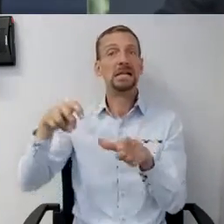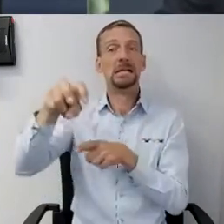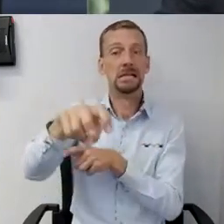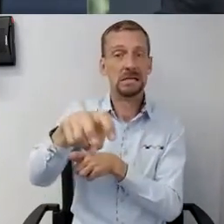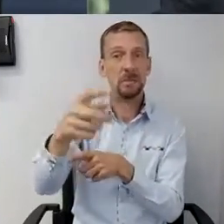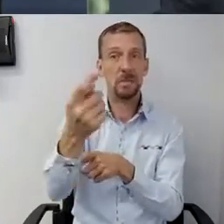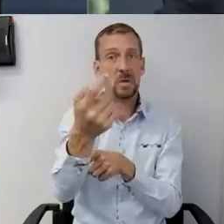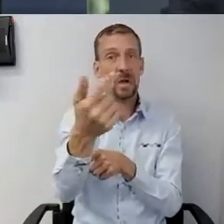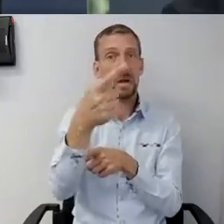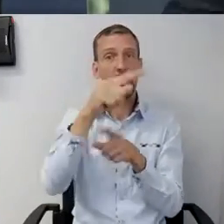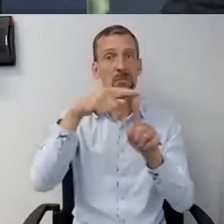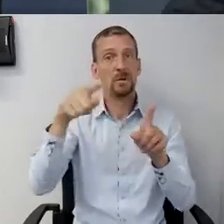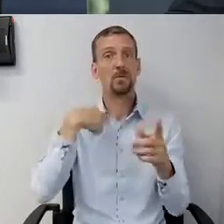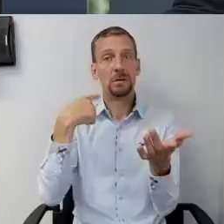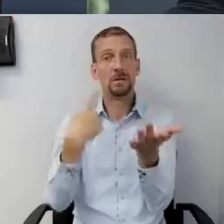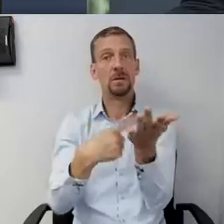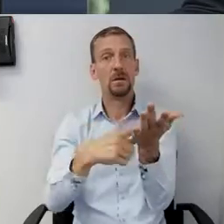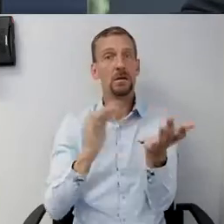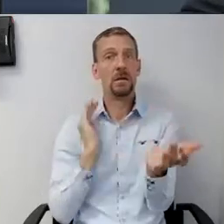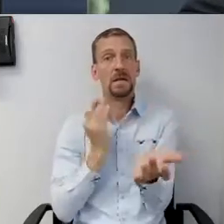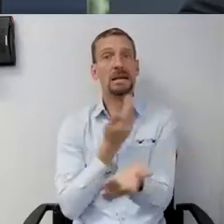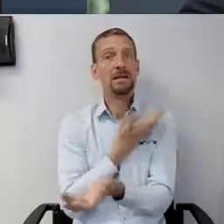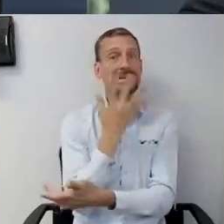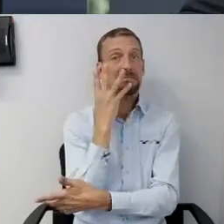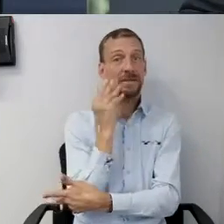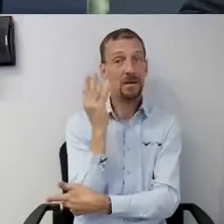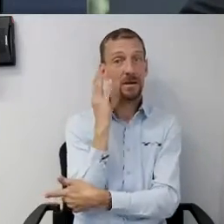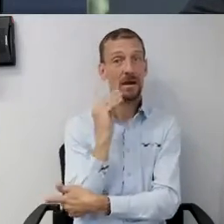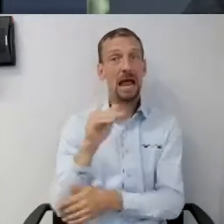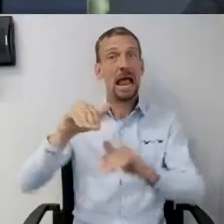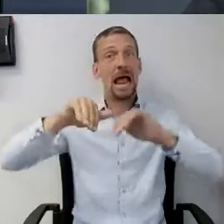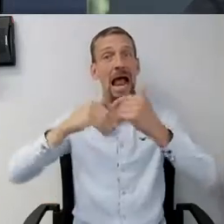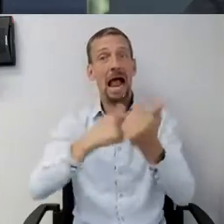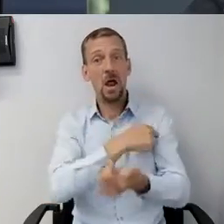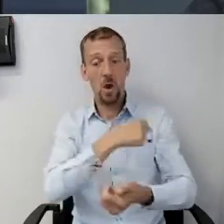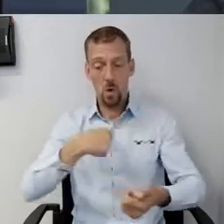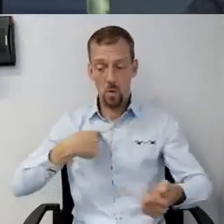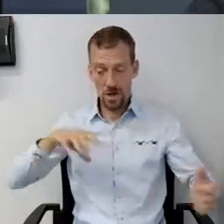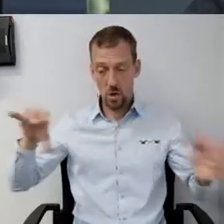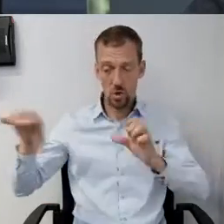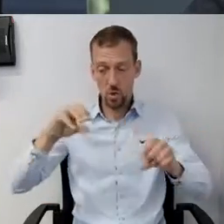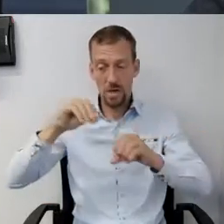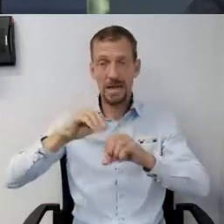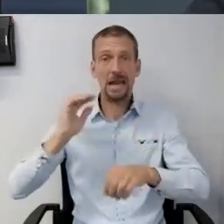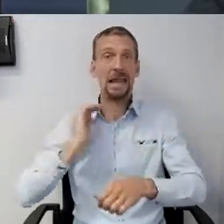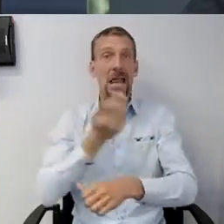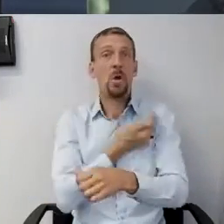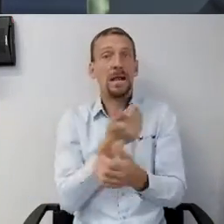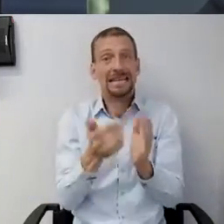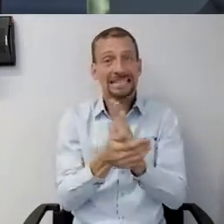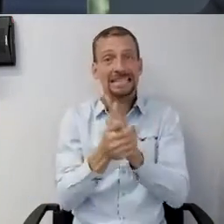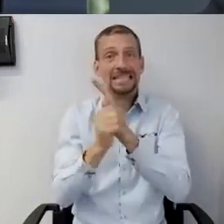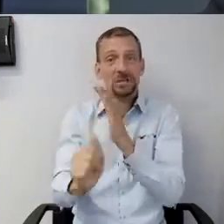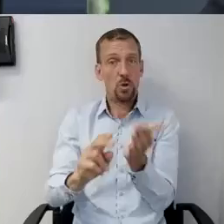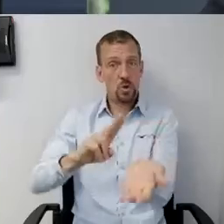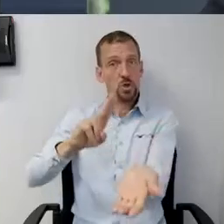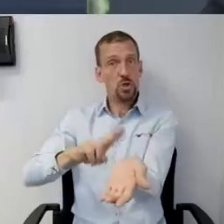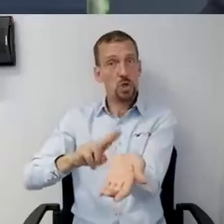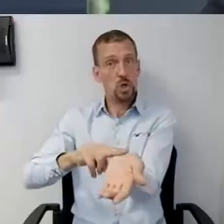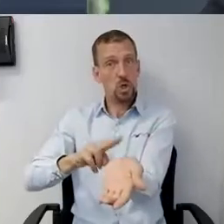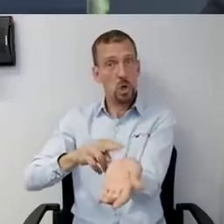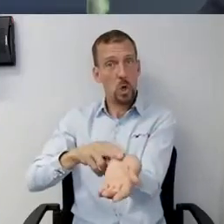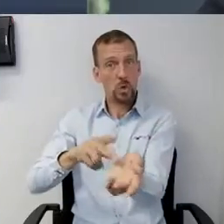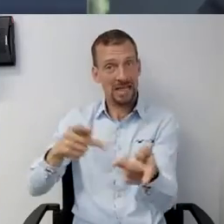is talking about our experience. How are we doing in our skilled nursing facilities? So I mentioned